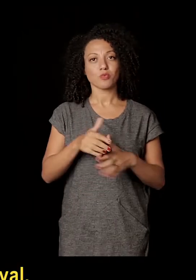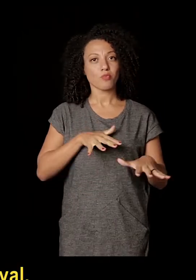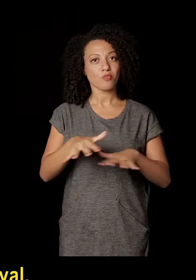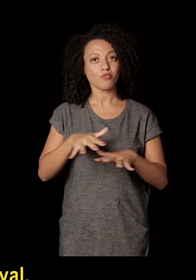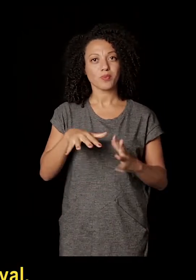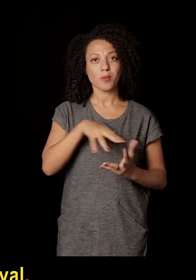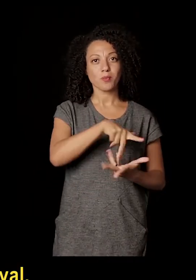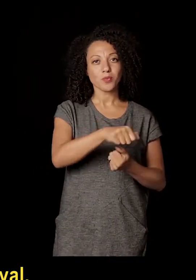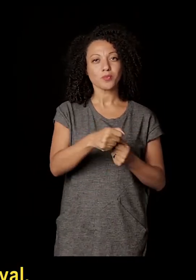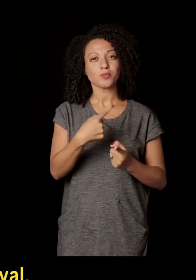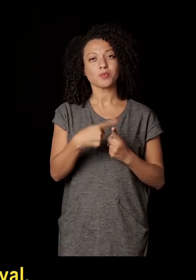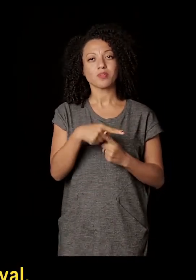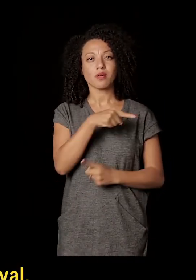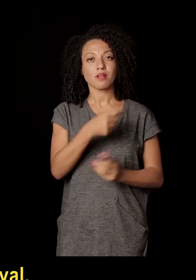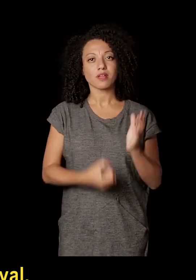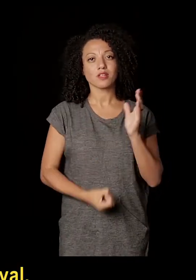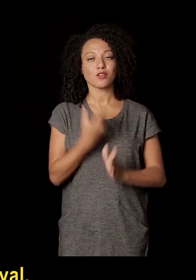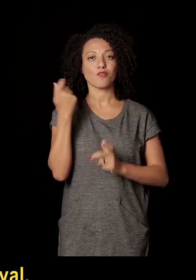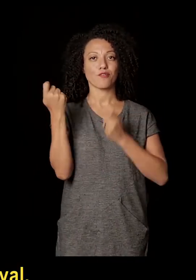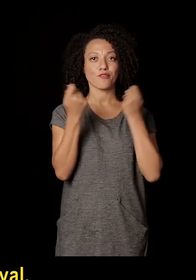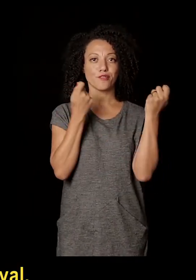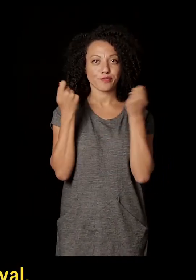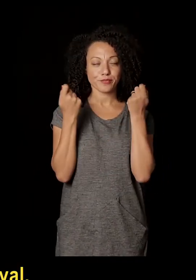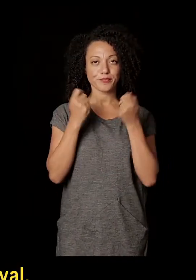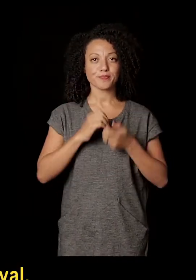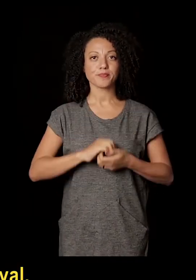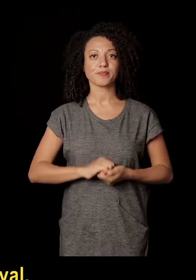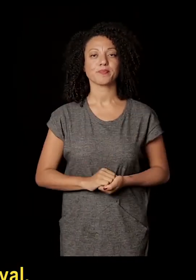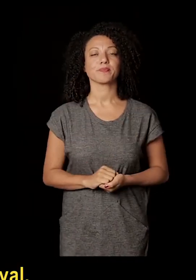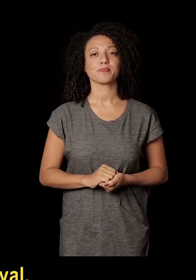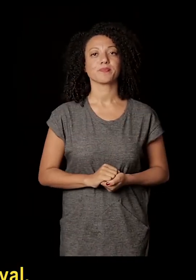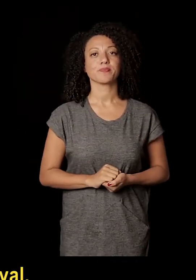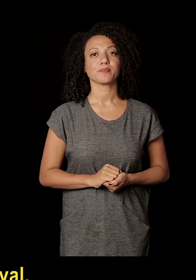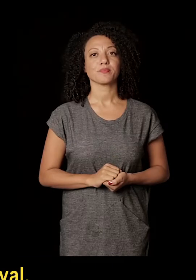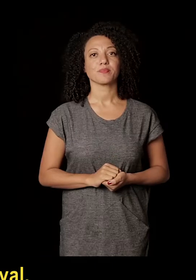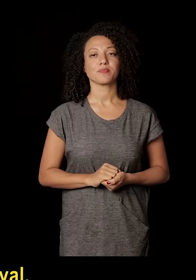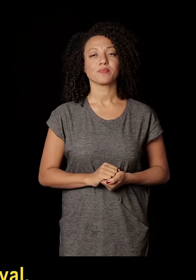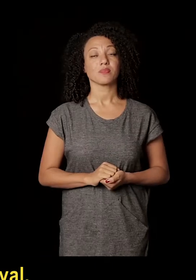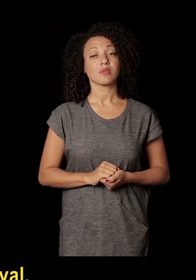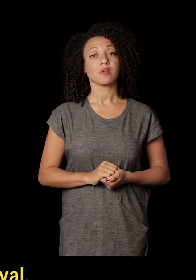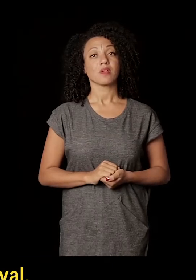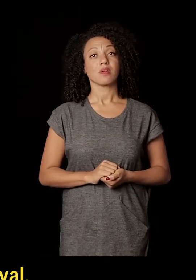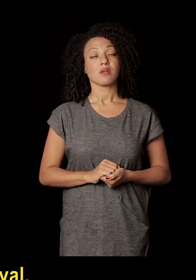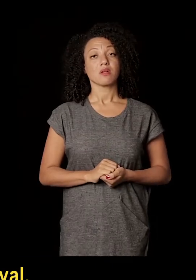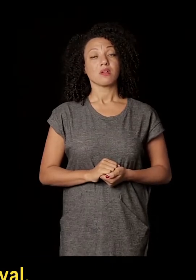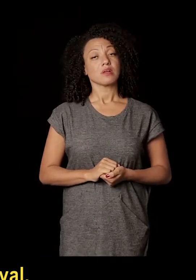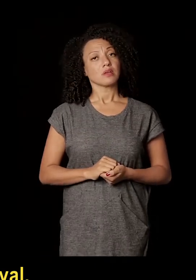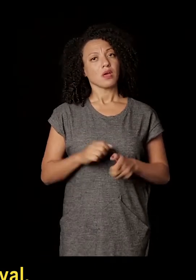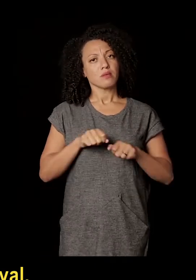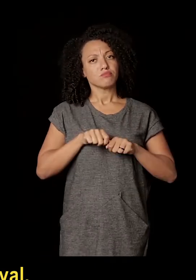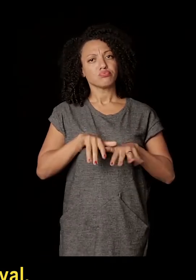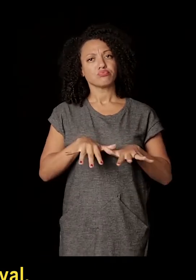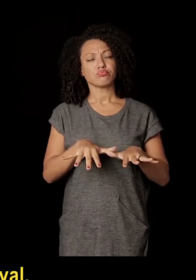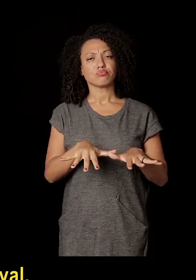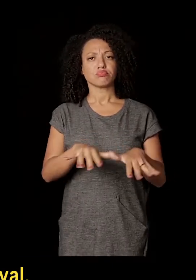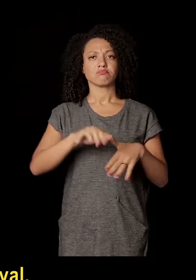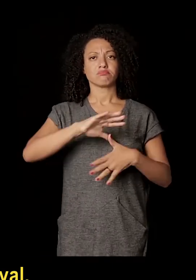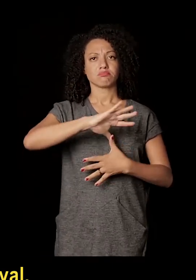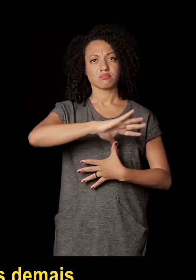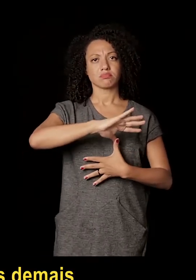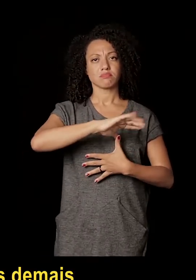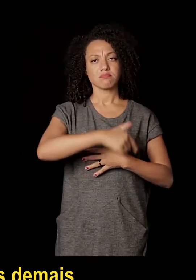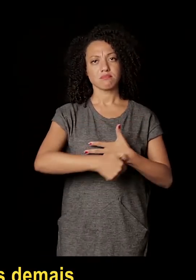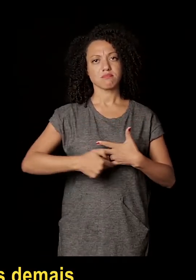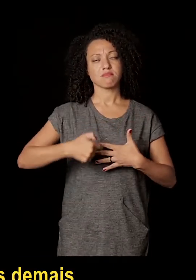a organização de um festival, que acaba se irradiando pela América